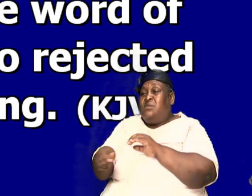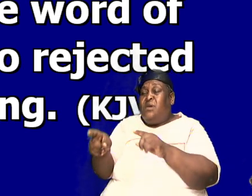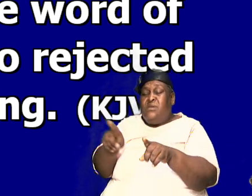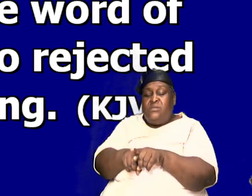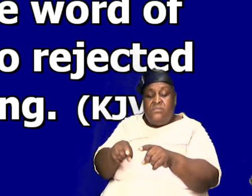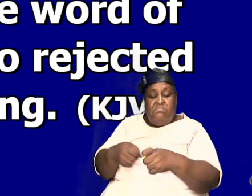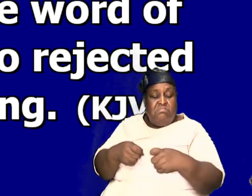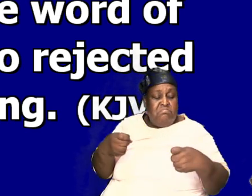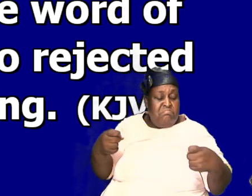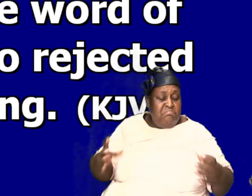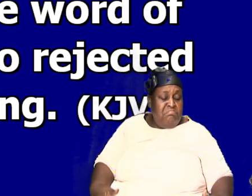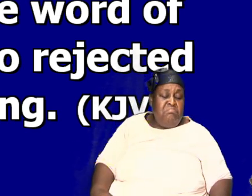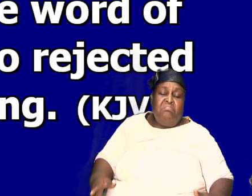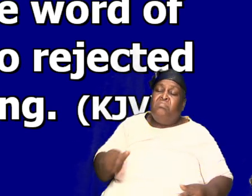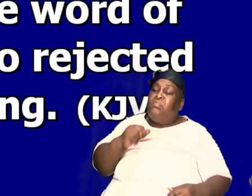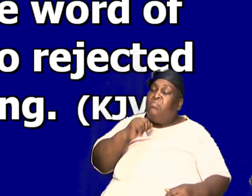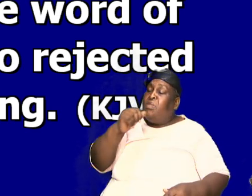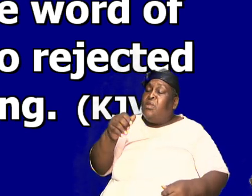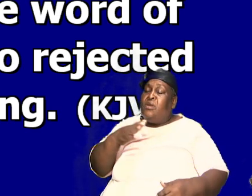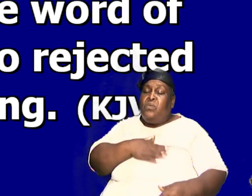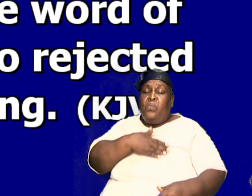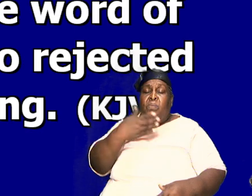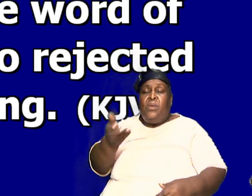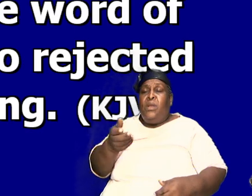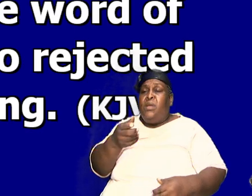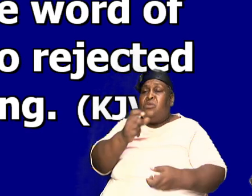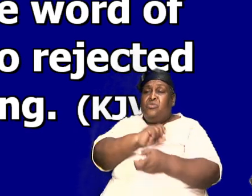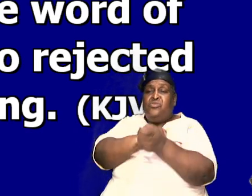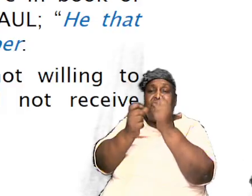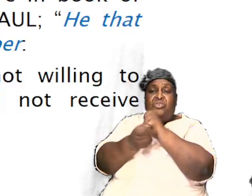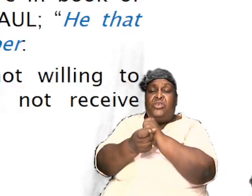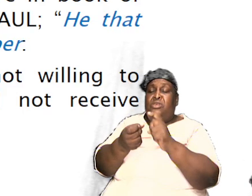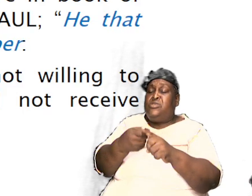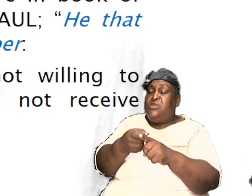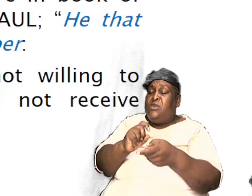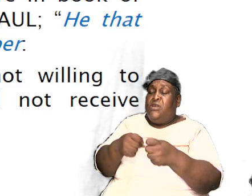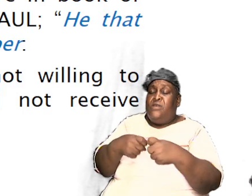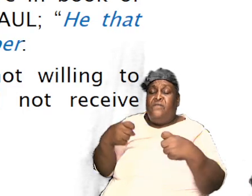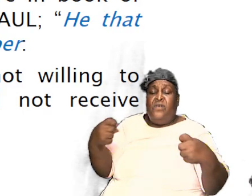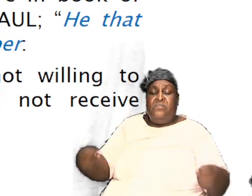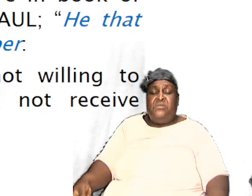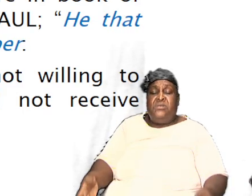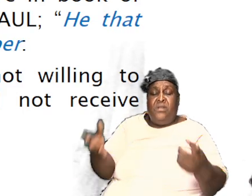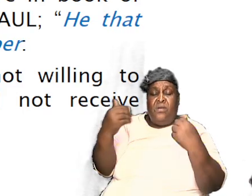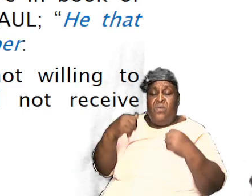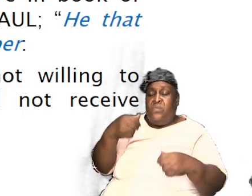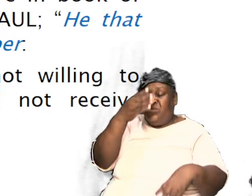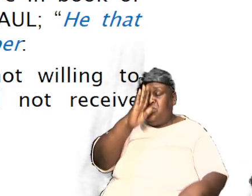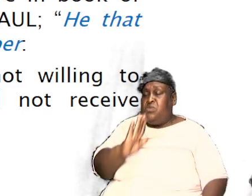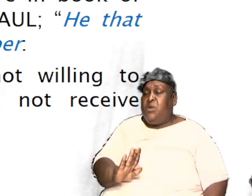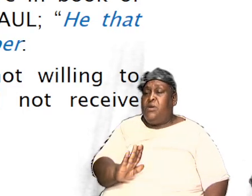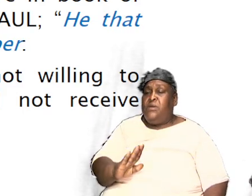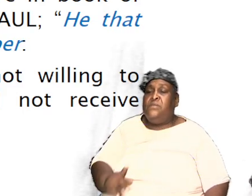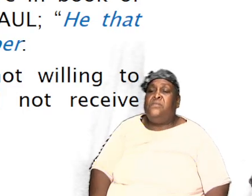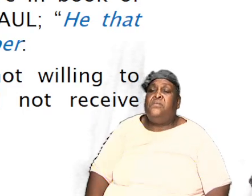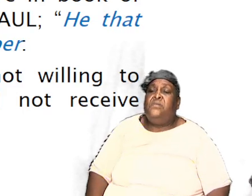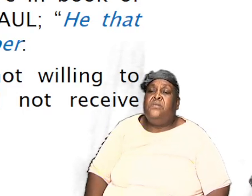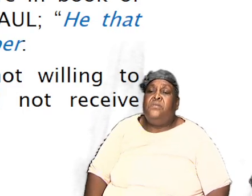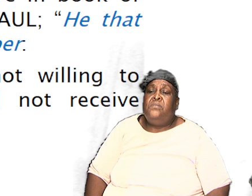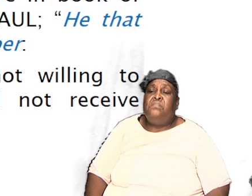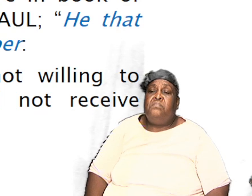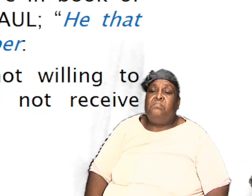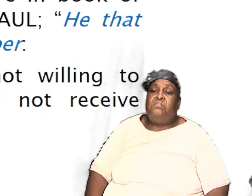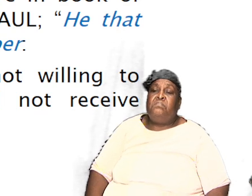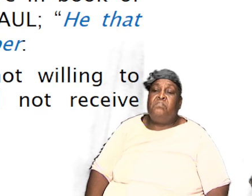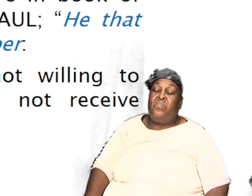sinner, then he will not be willing to turn from his sin and dedicate himself to God. This is a challenge that we have when we